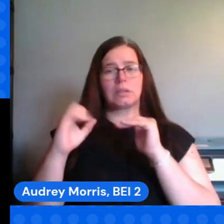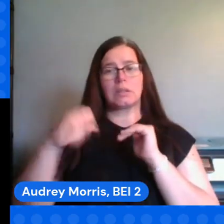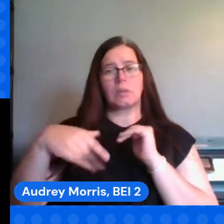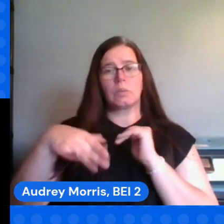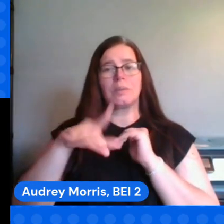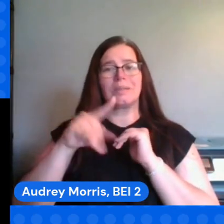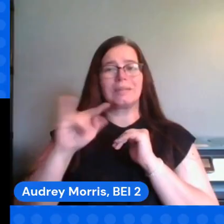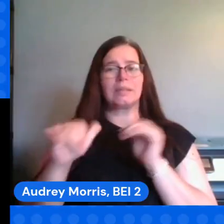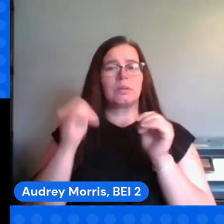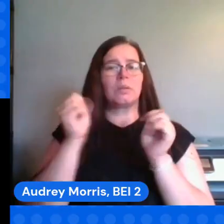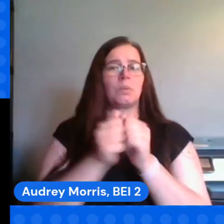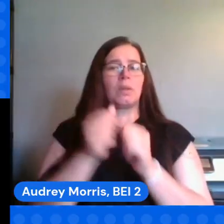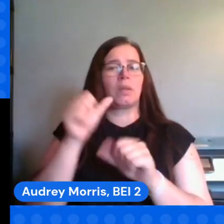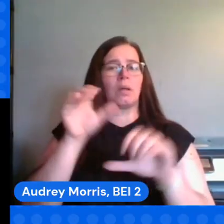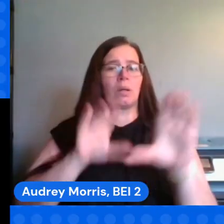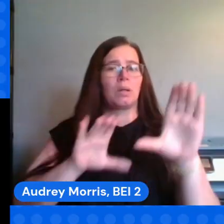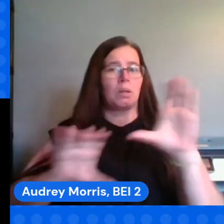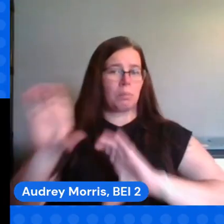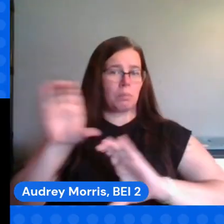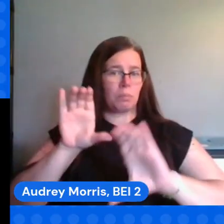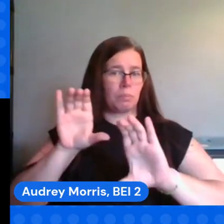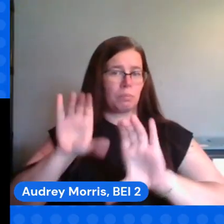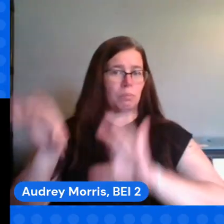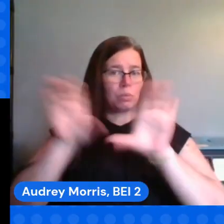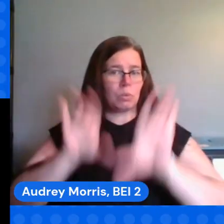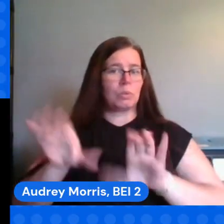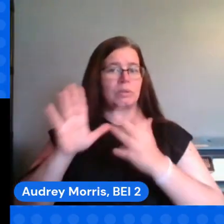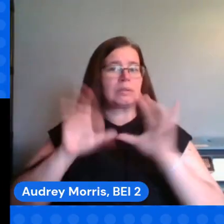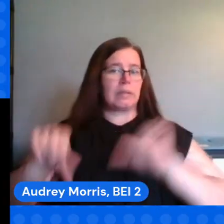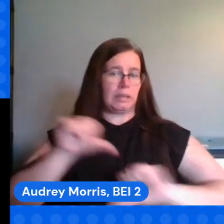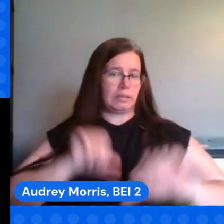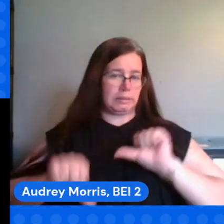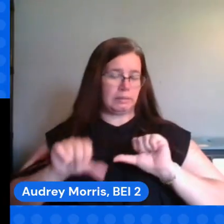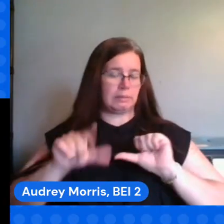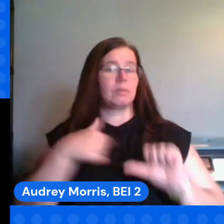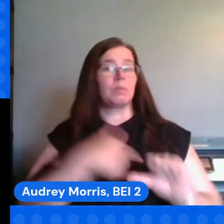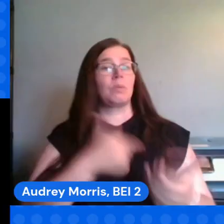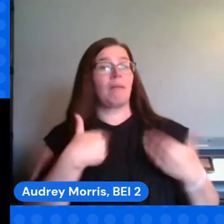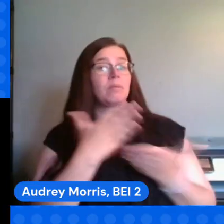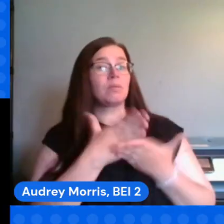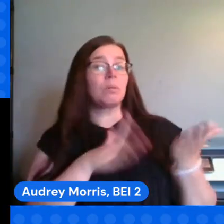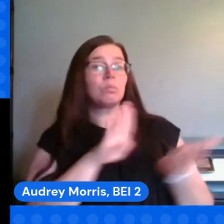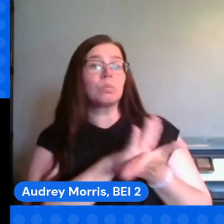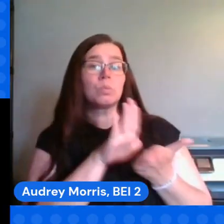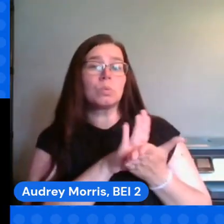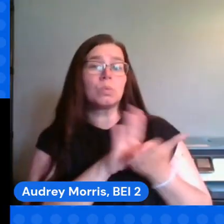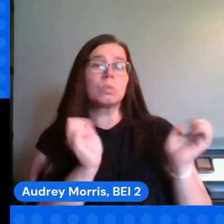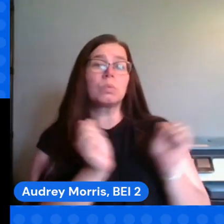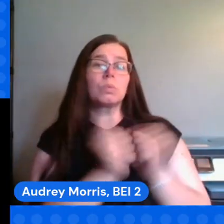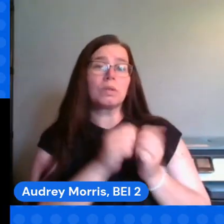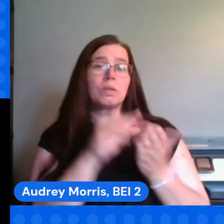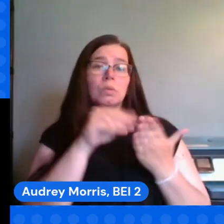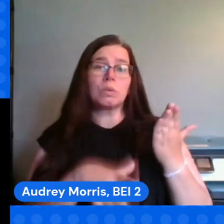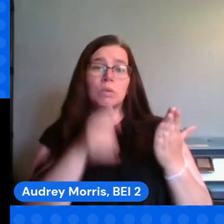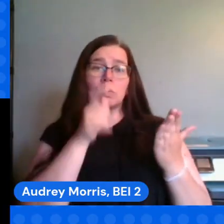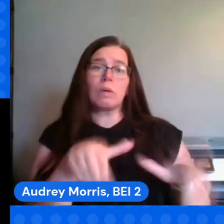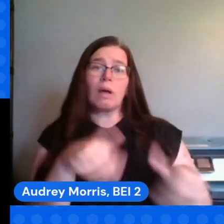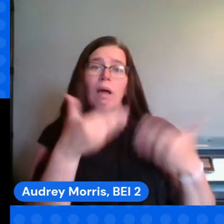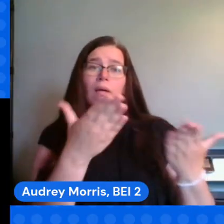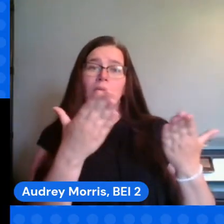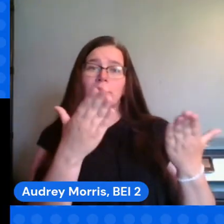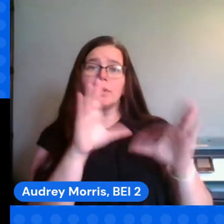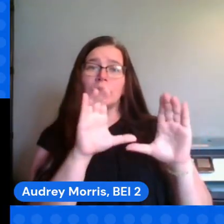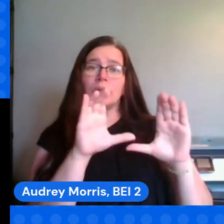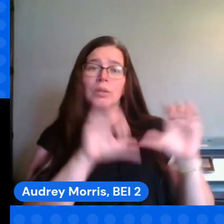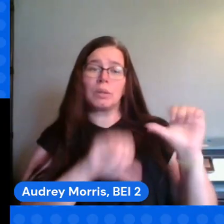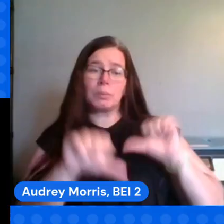computer science. And so, again, we have some schools where students are offered computer science